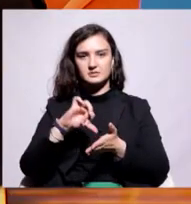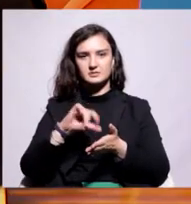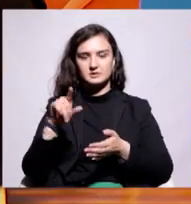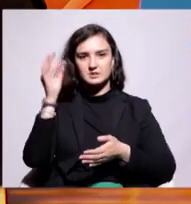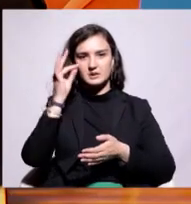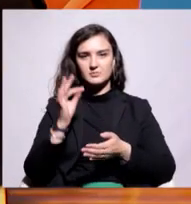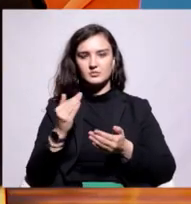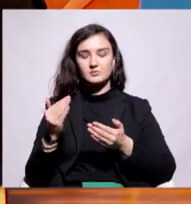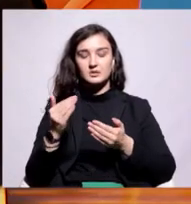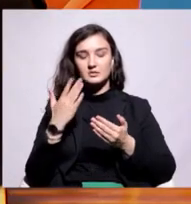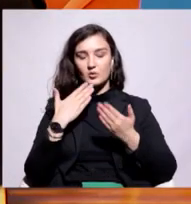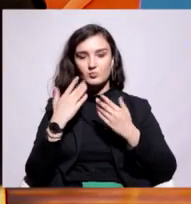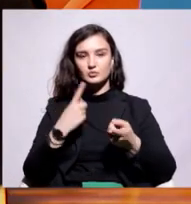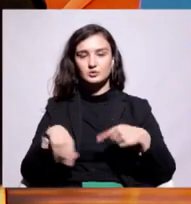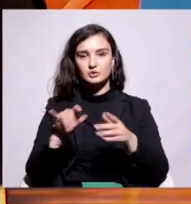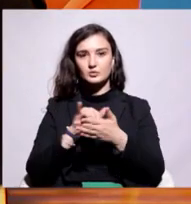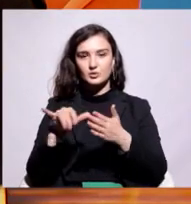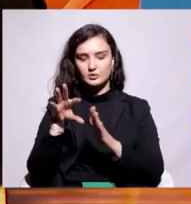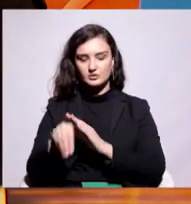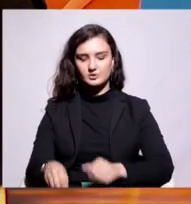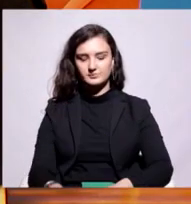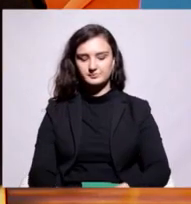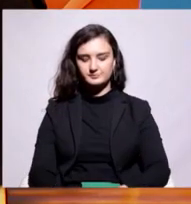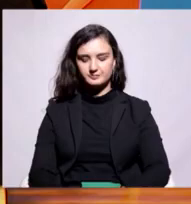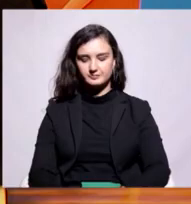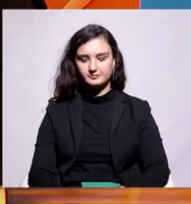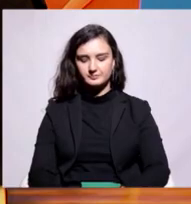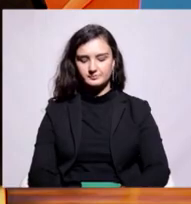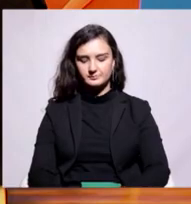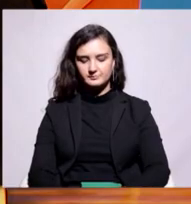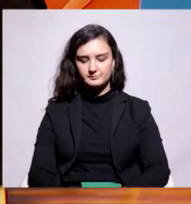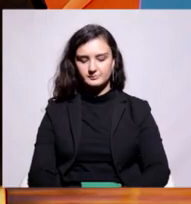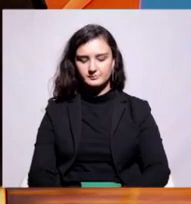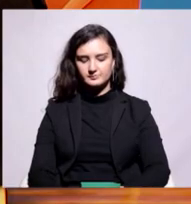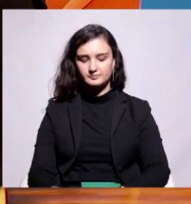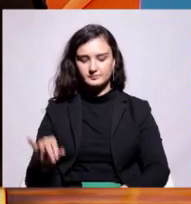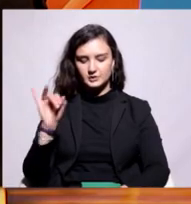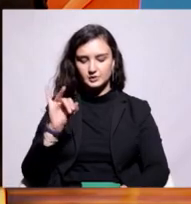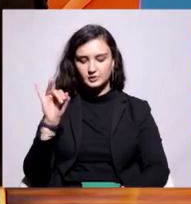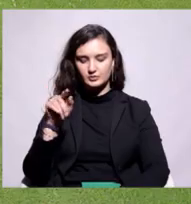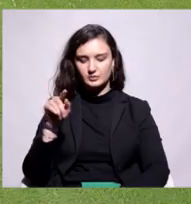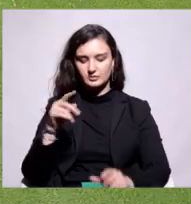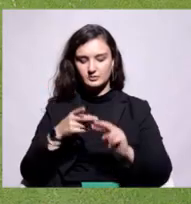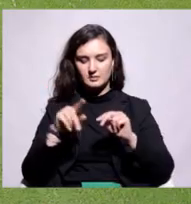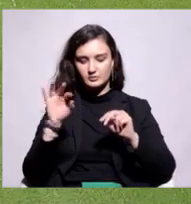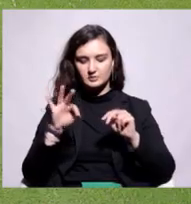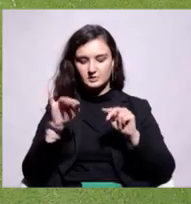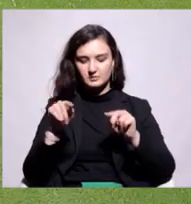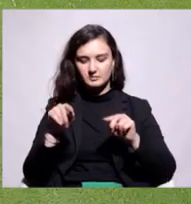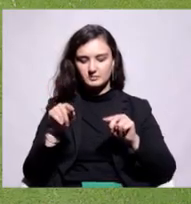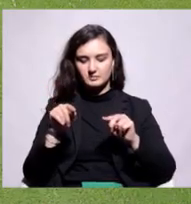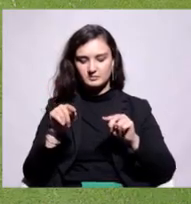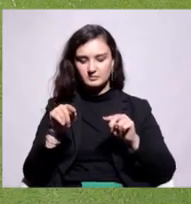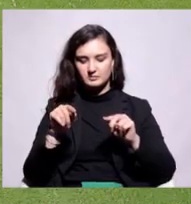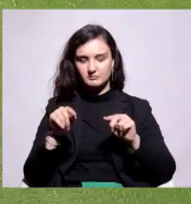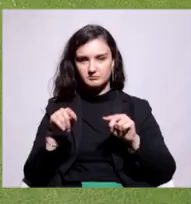American community that was in New York at the time. And this story is really about the Dutch community